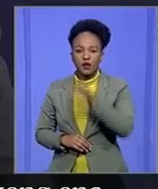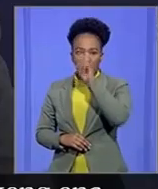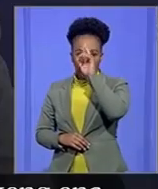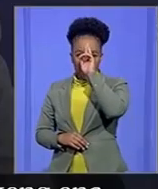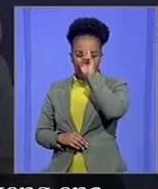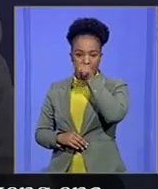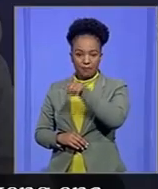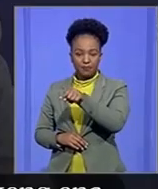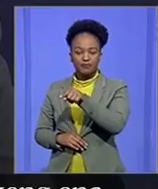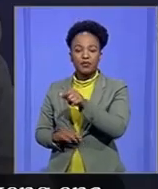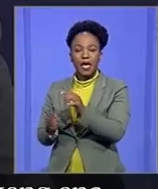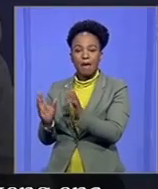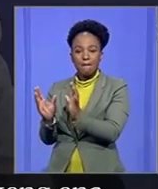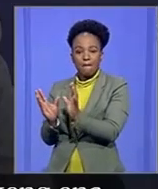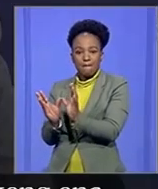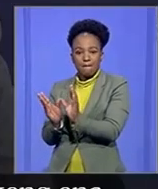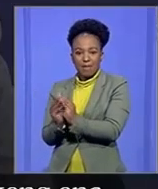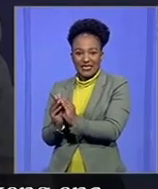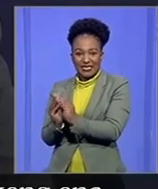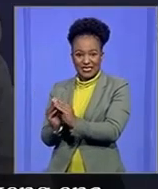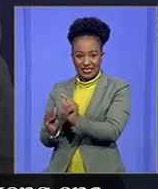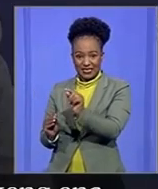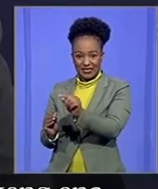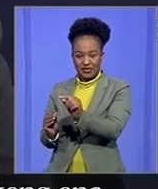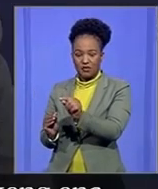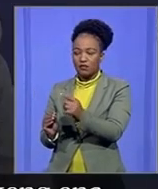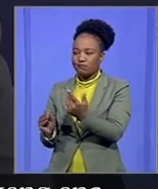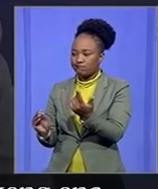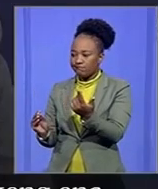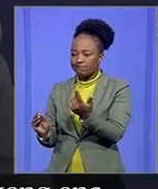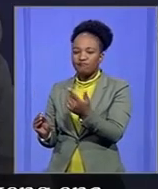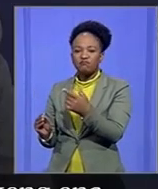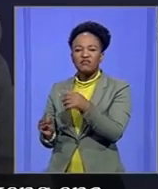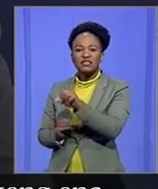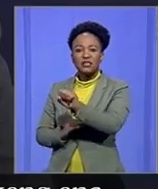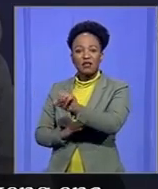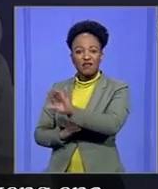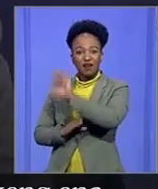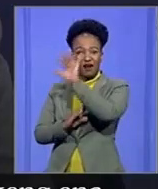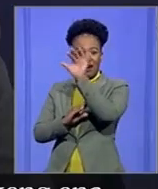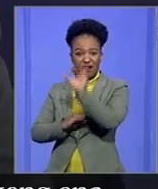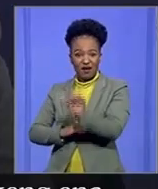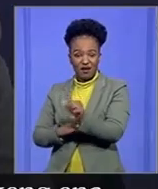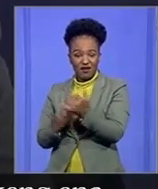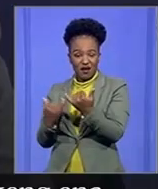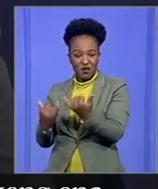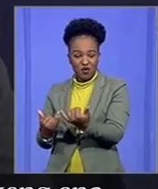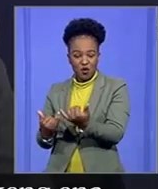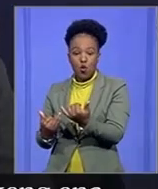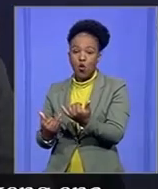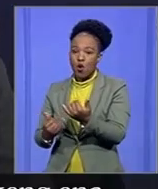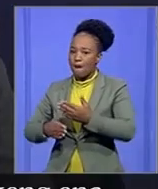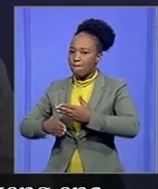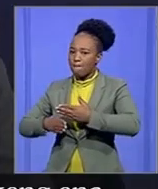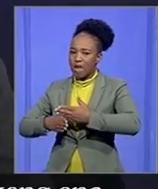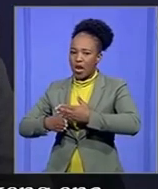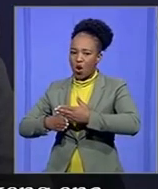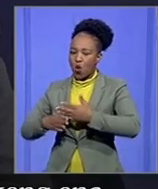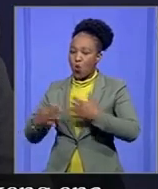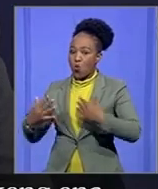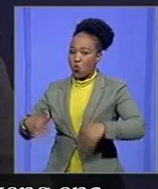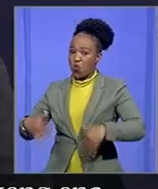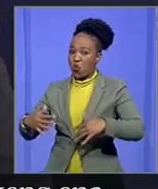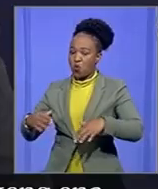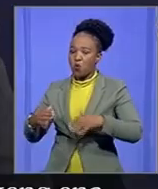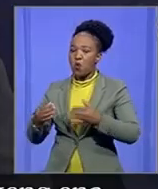ka motso e leng gore naga ya Afrika Borwa re ka re botlhoka tiro bo ile godimo, unemployment e go godimo.